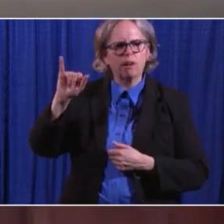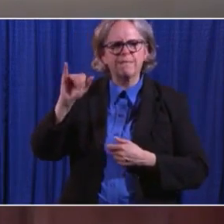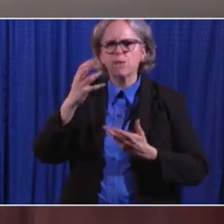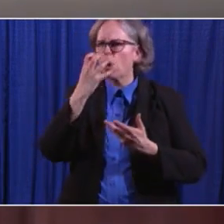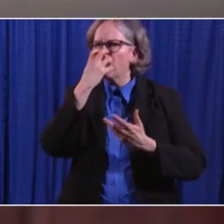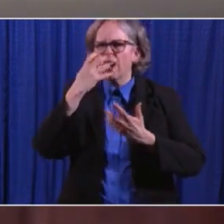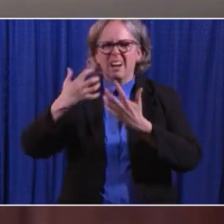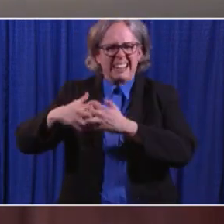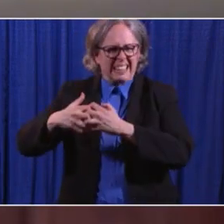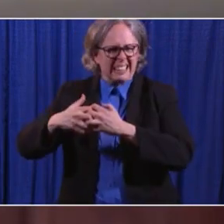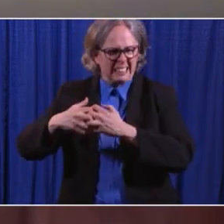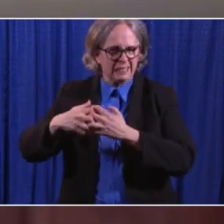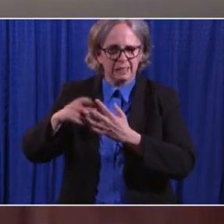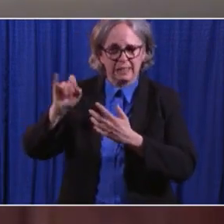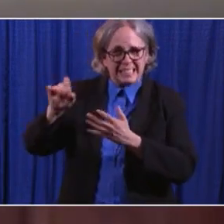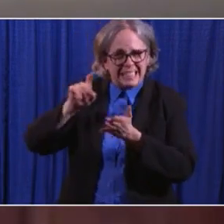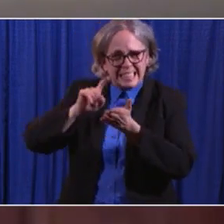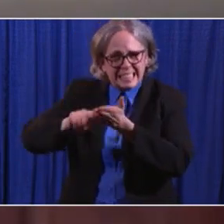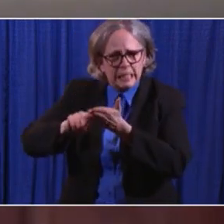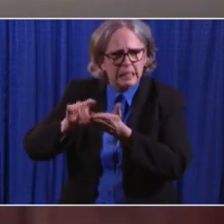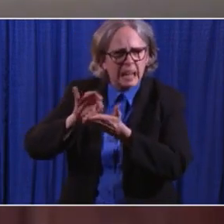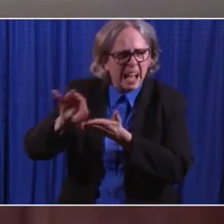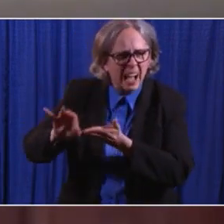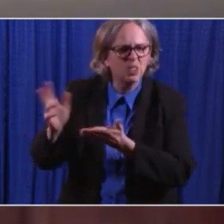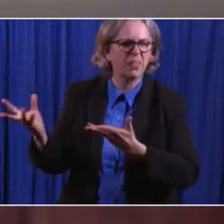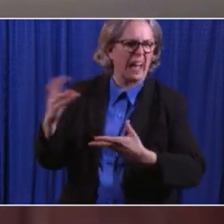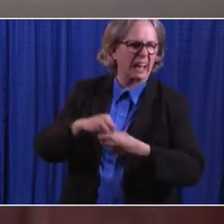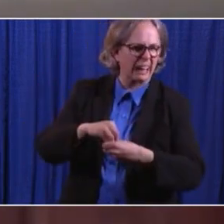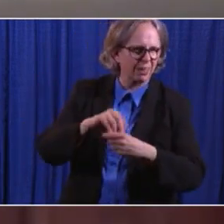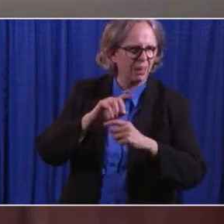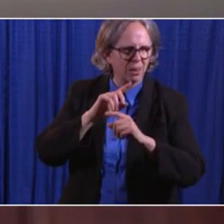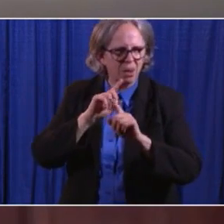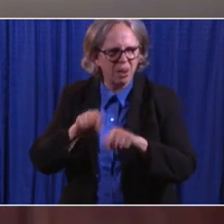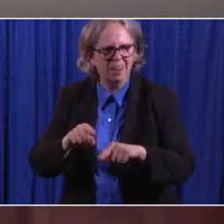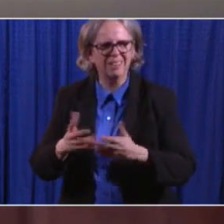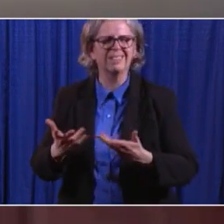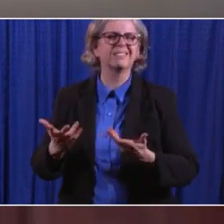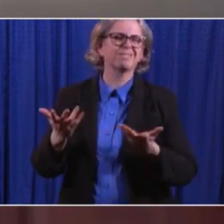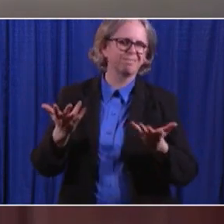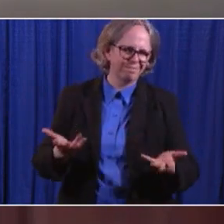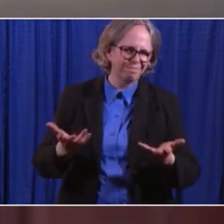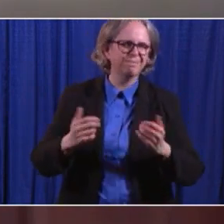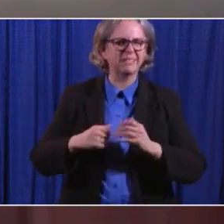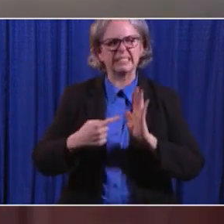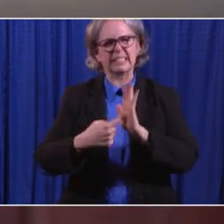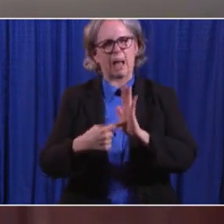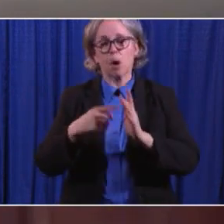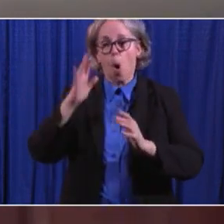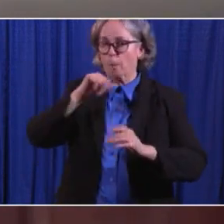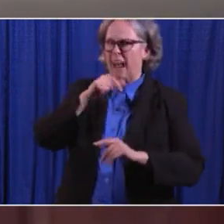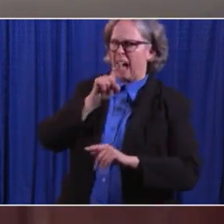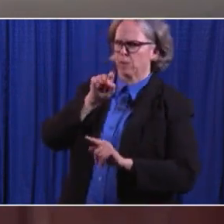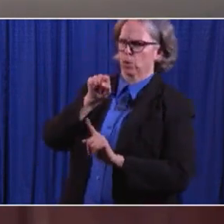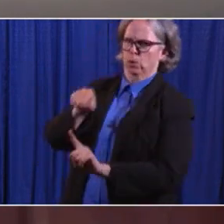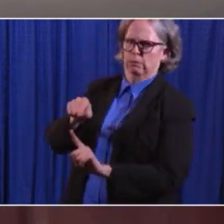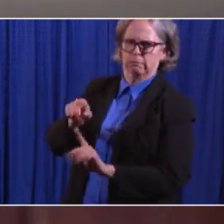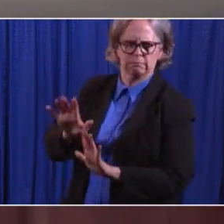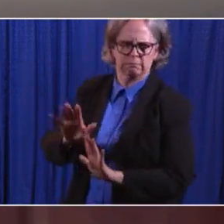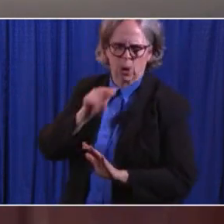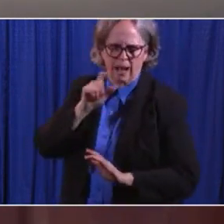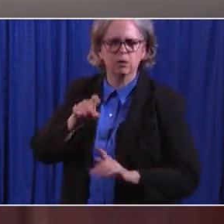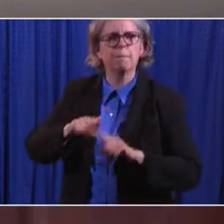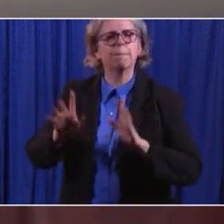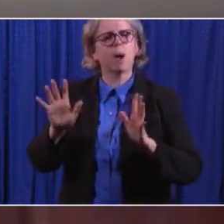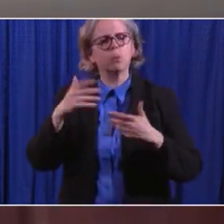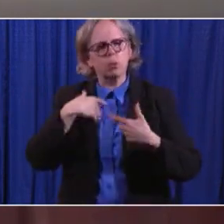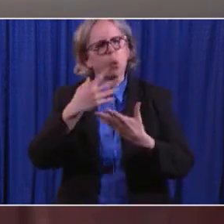most important things into this one order, but both of those will be released together. The which orders are being